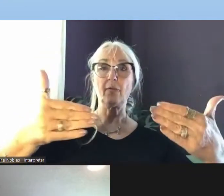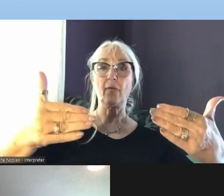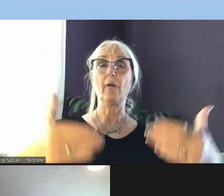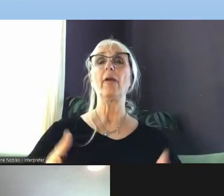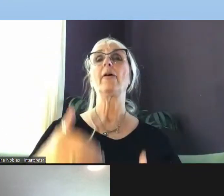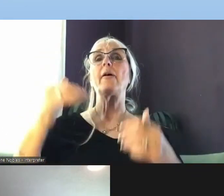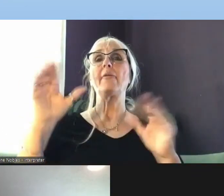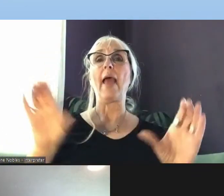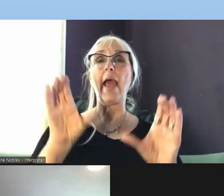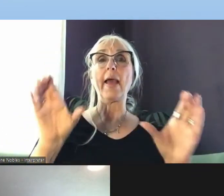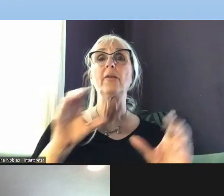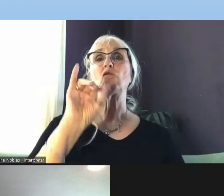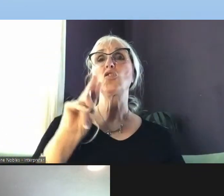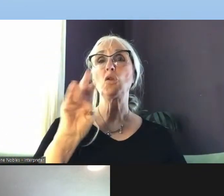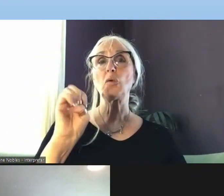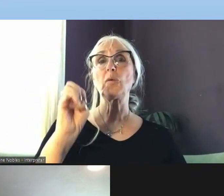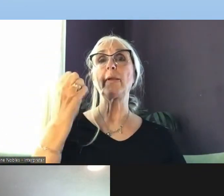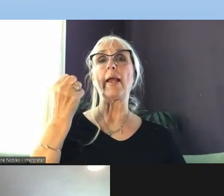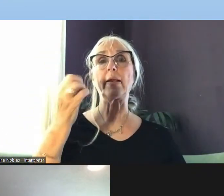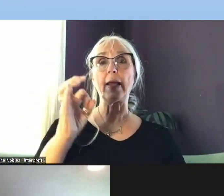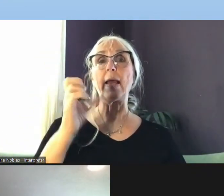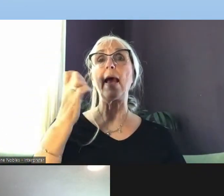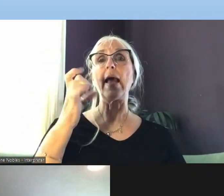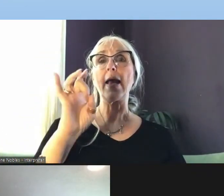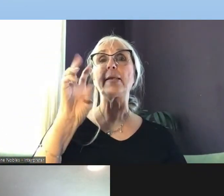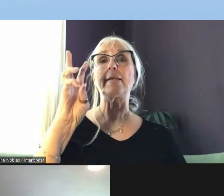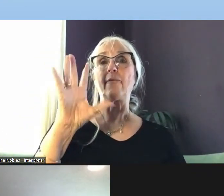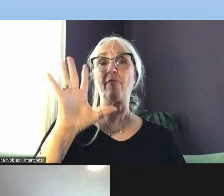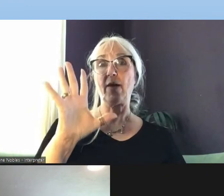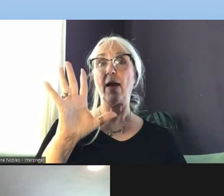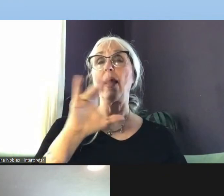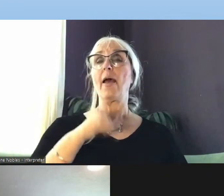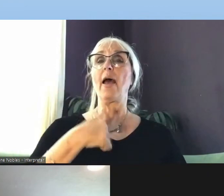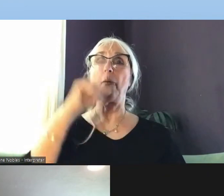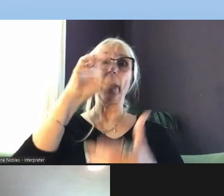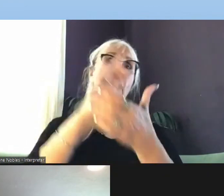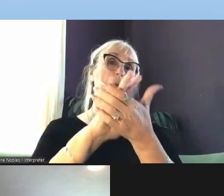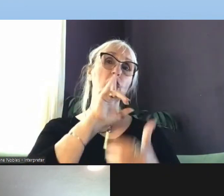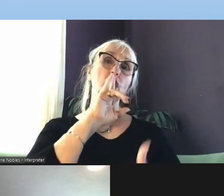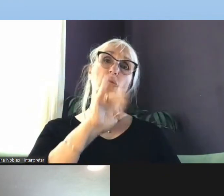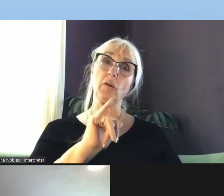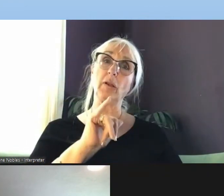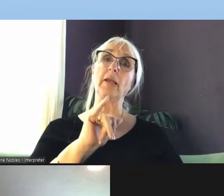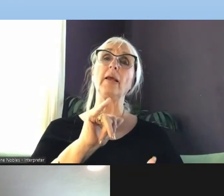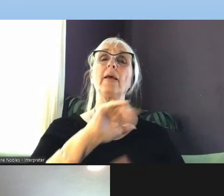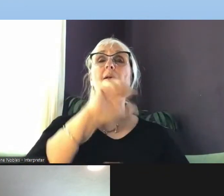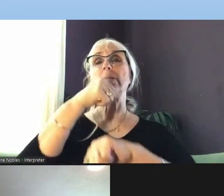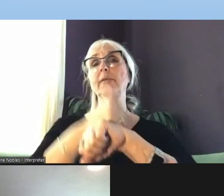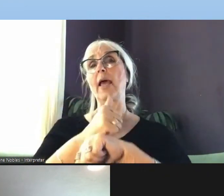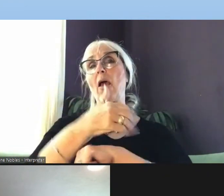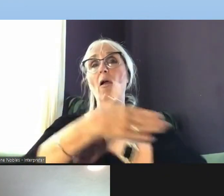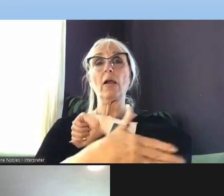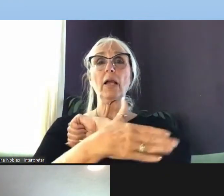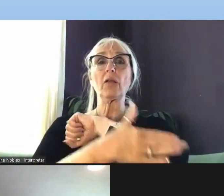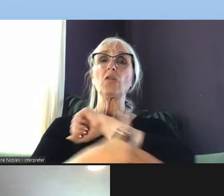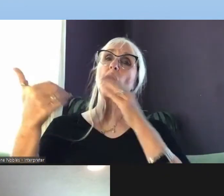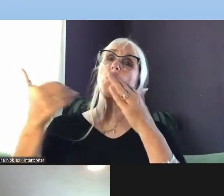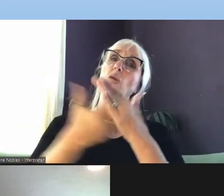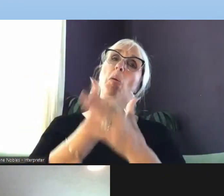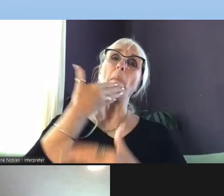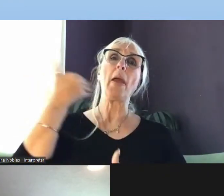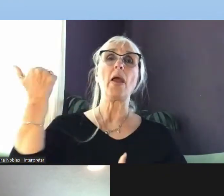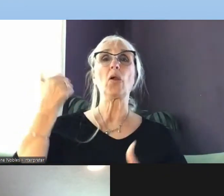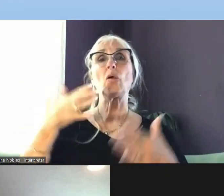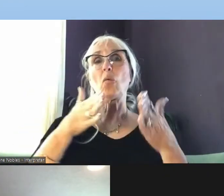19th, 1865, I believe truly set our country on a new and better course. And today it is made